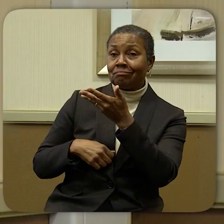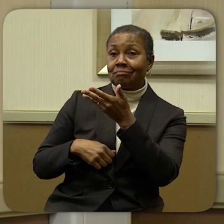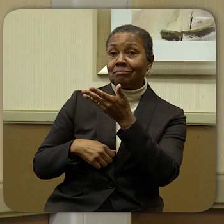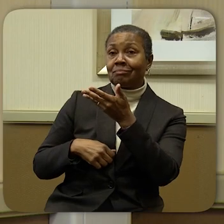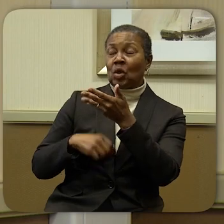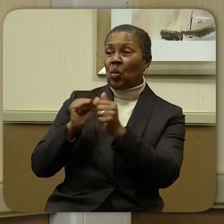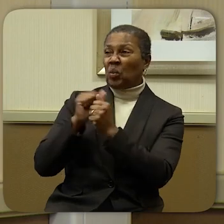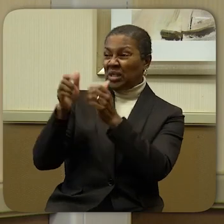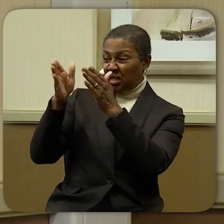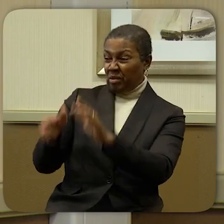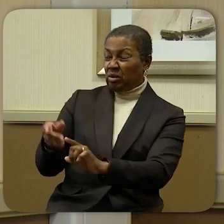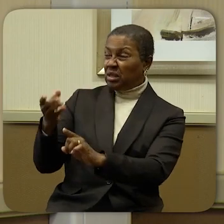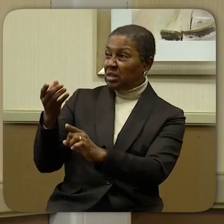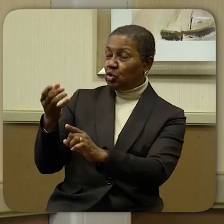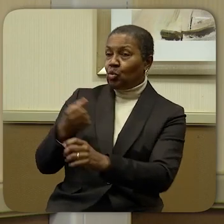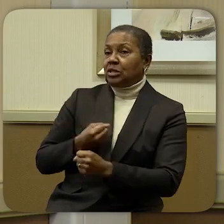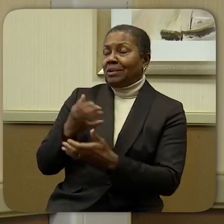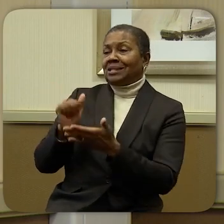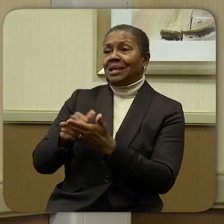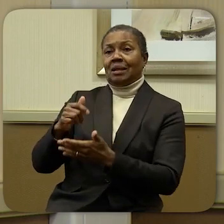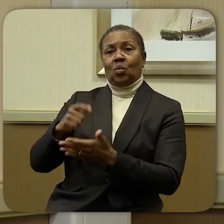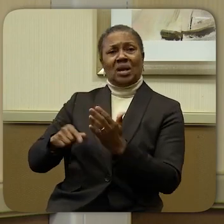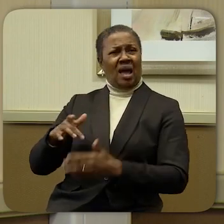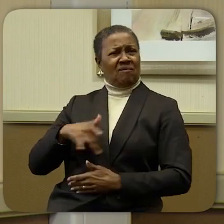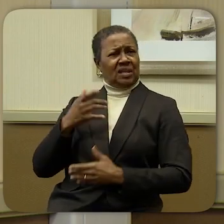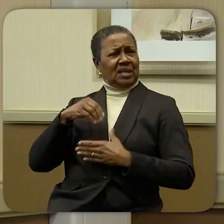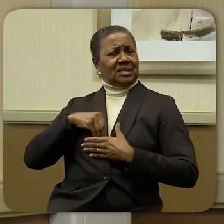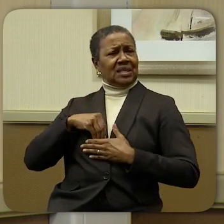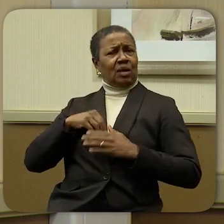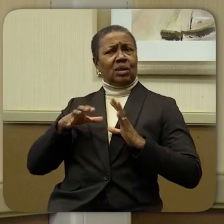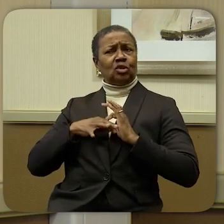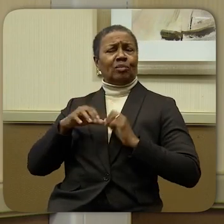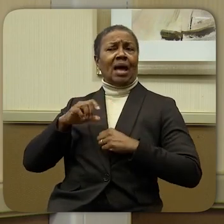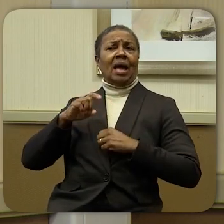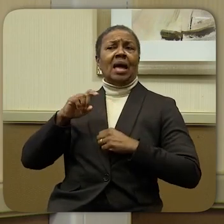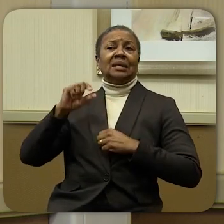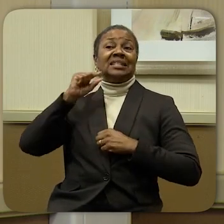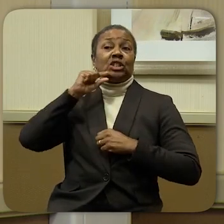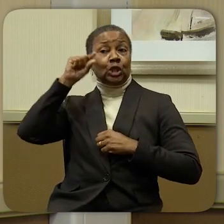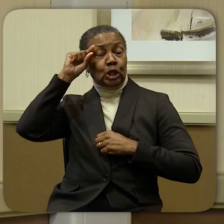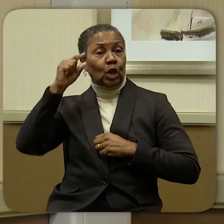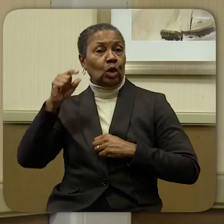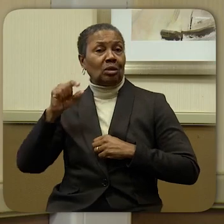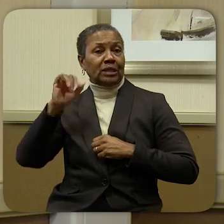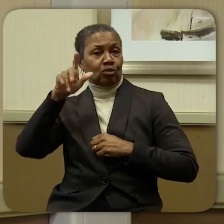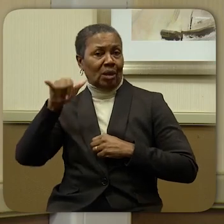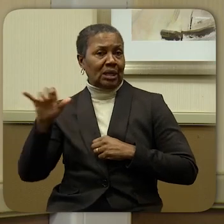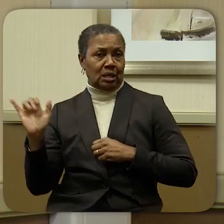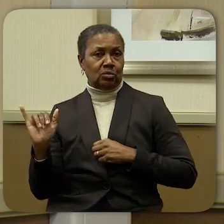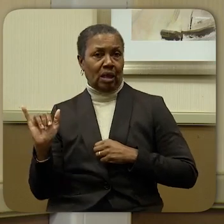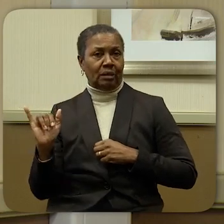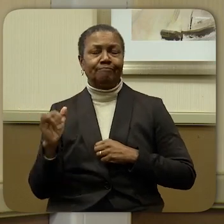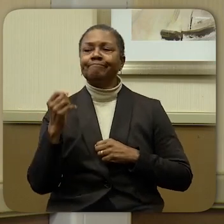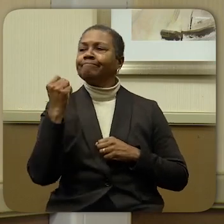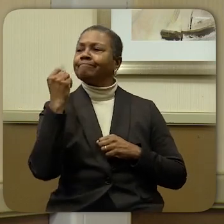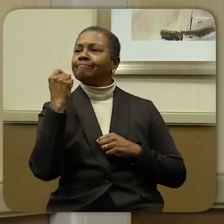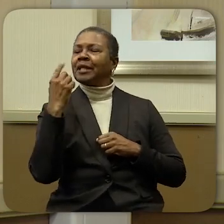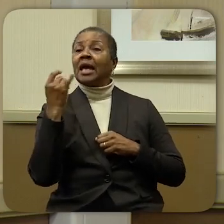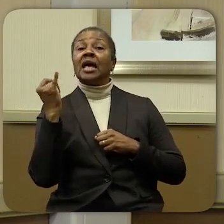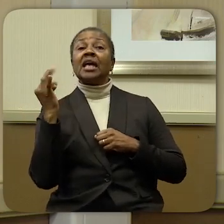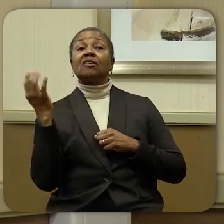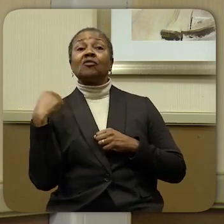with this person to express that I'm feeling, my sexuality is different as well. Totally. So